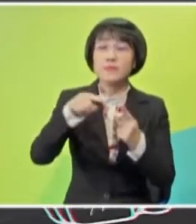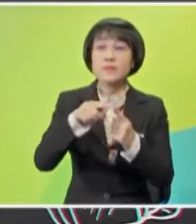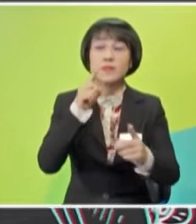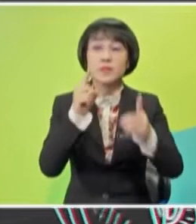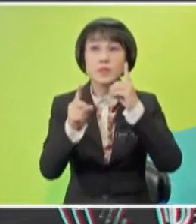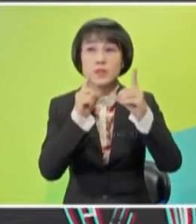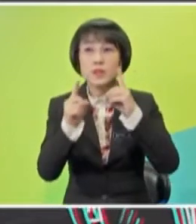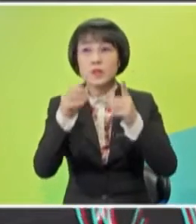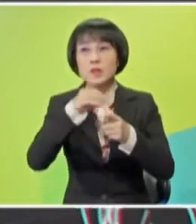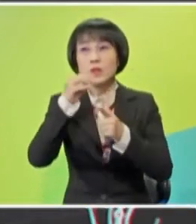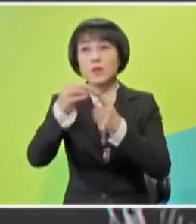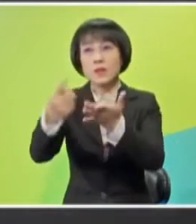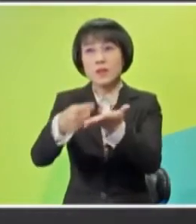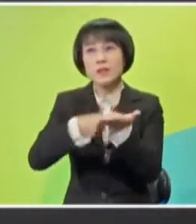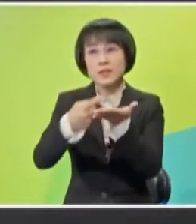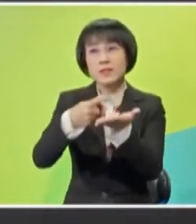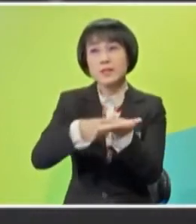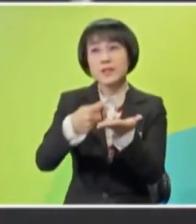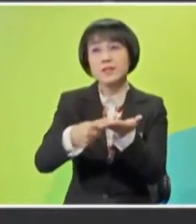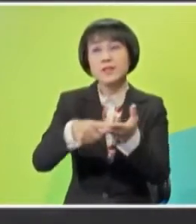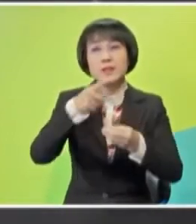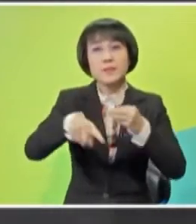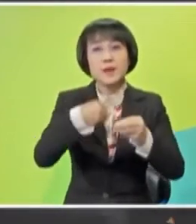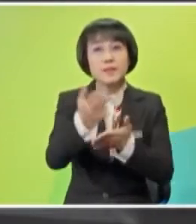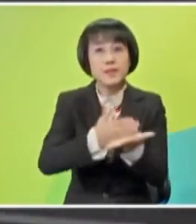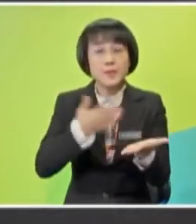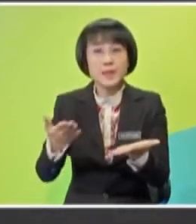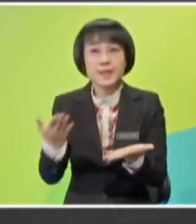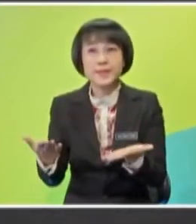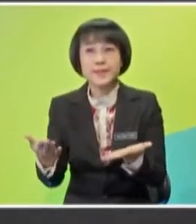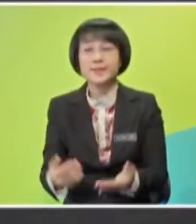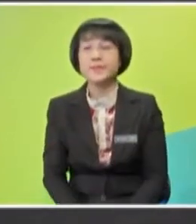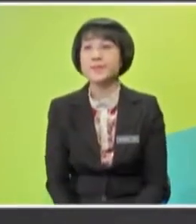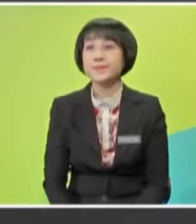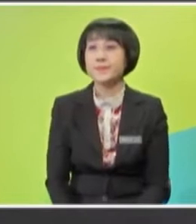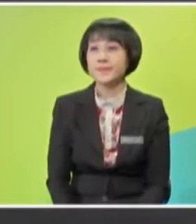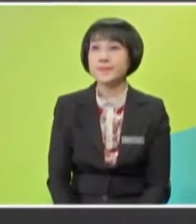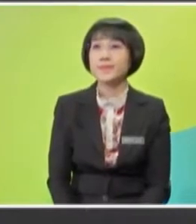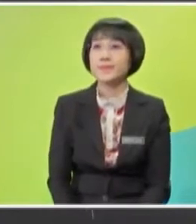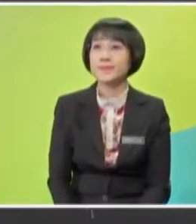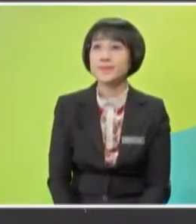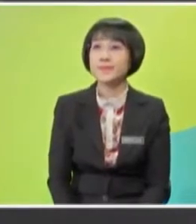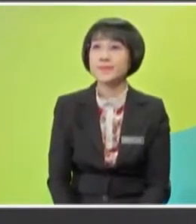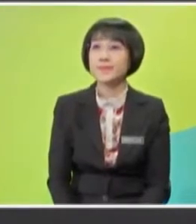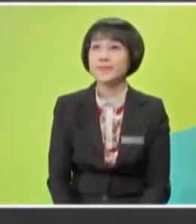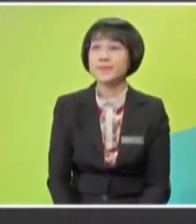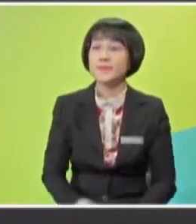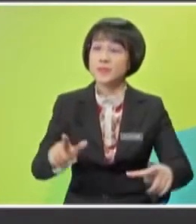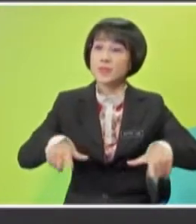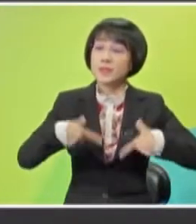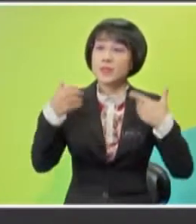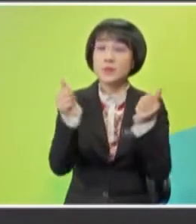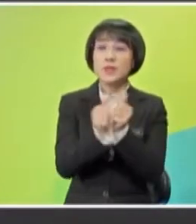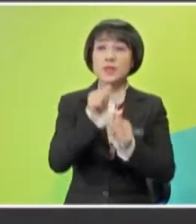or discussing about something. Okay, interaction, that is also a very good word Yeah. because we are living with